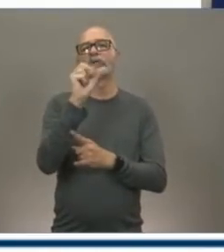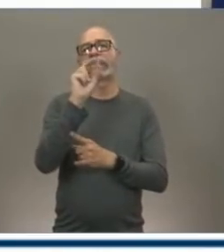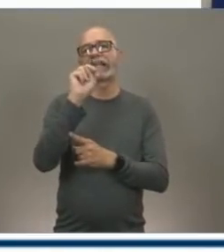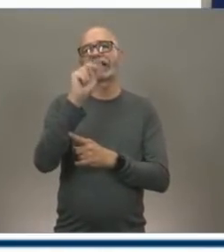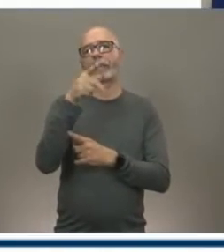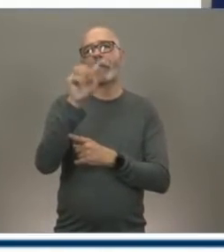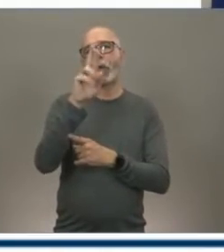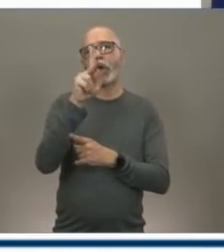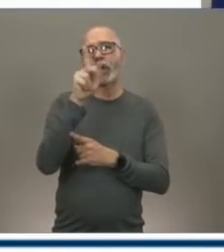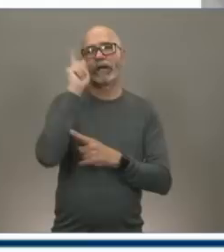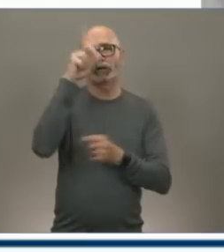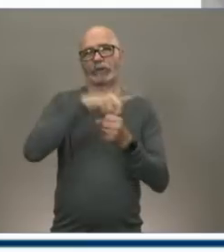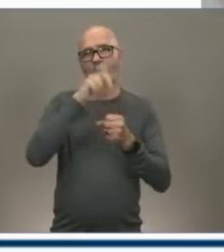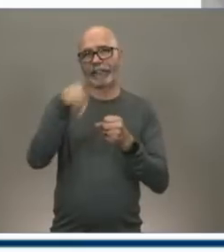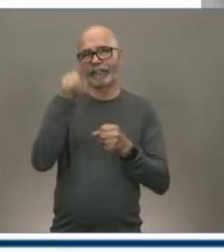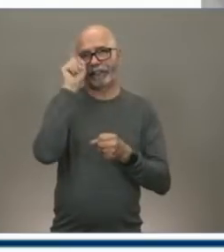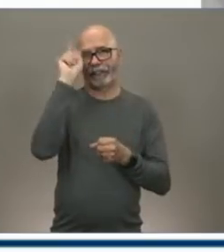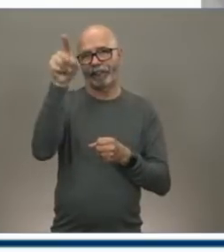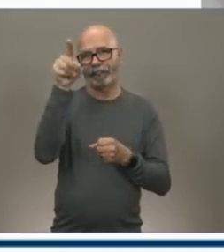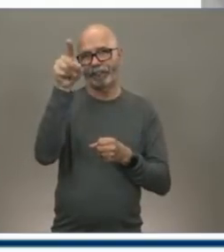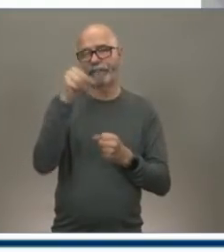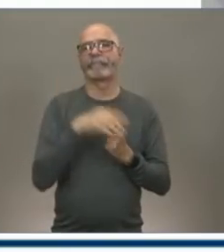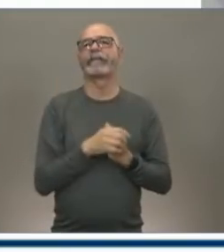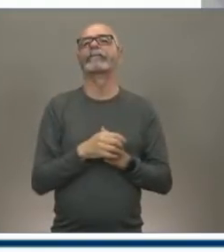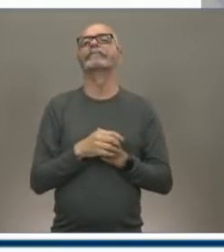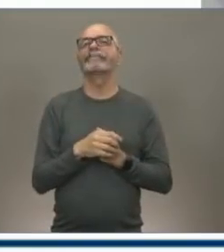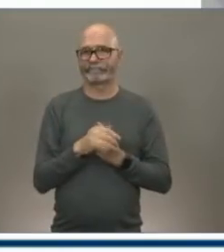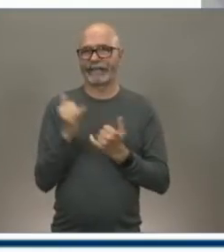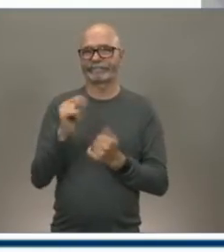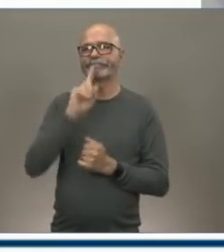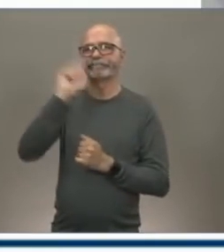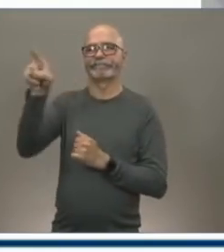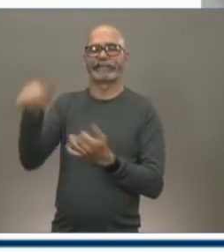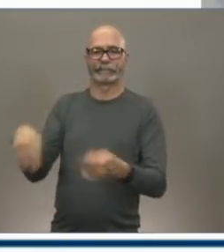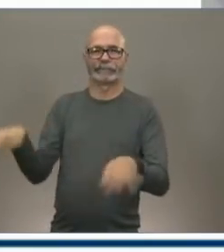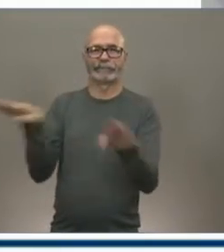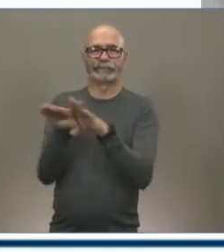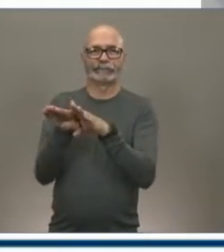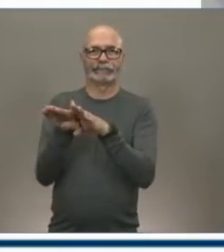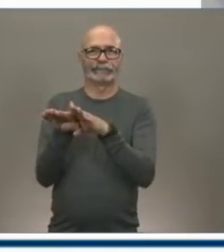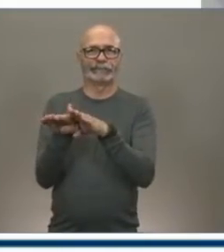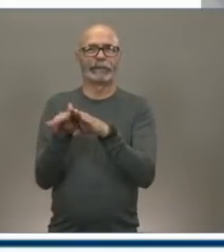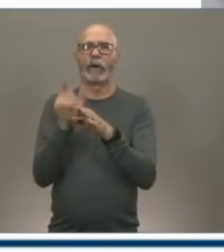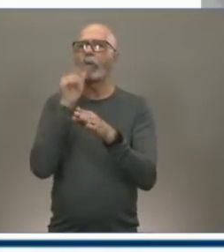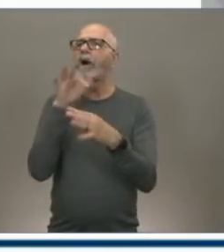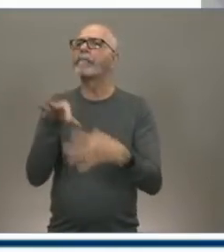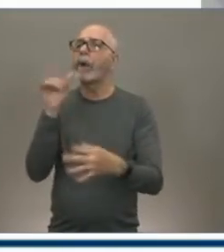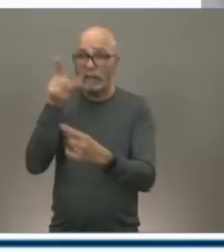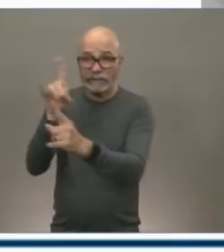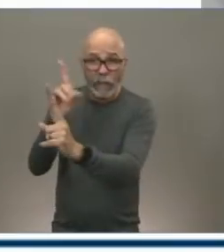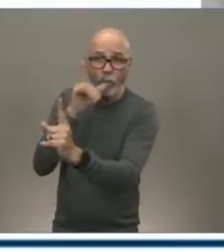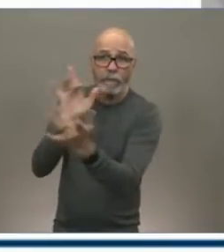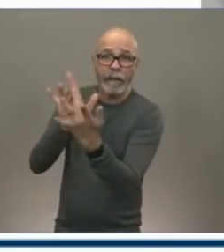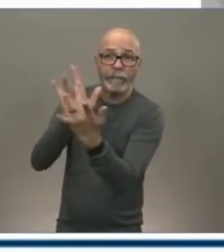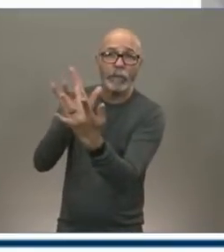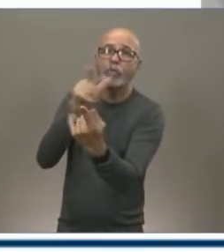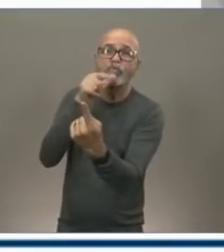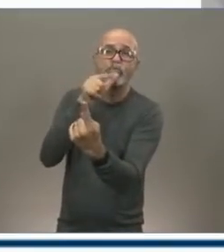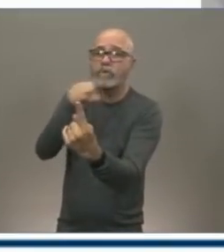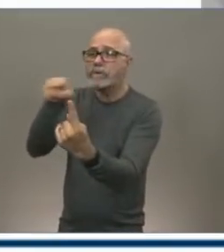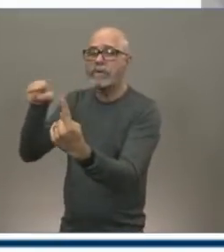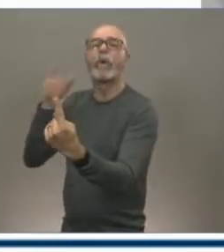closed for the rest of the week while Public Health does contact tracing. And Dr. Strang will have more to say on the remaining cases of